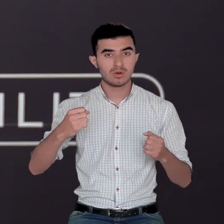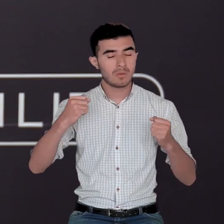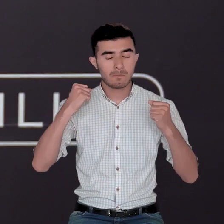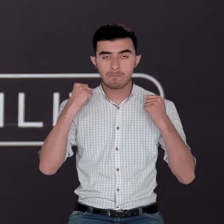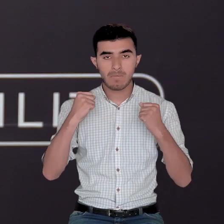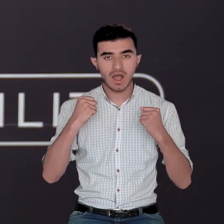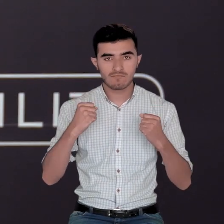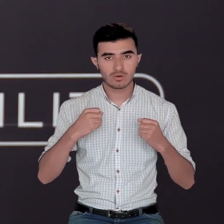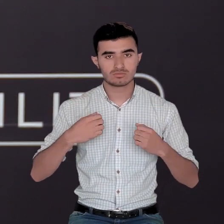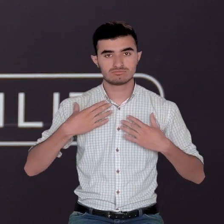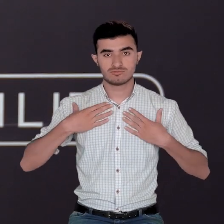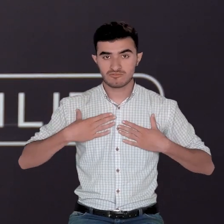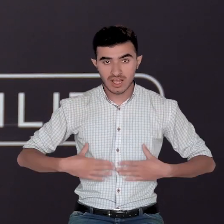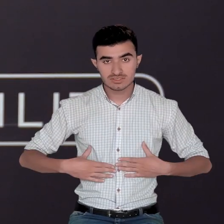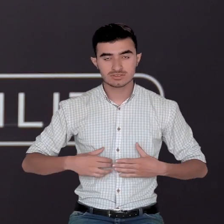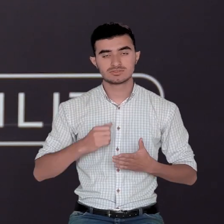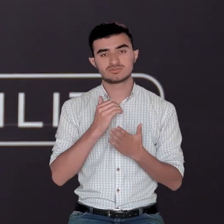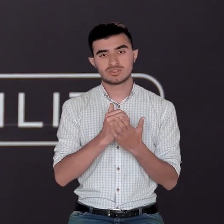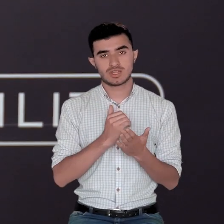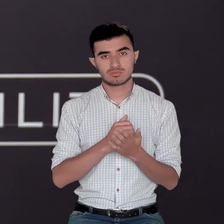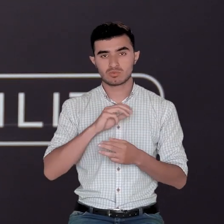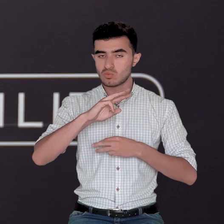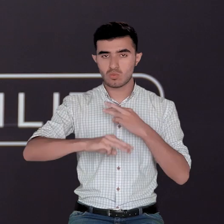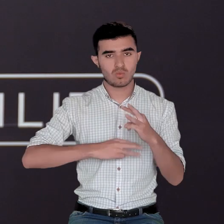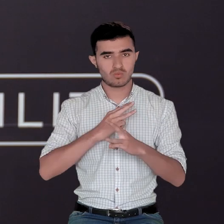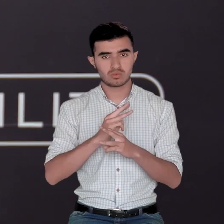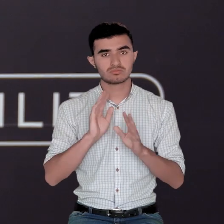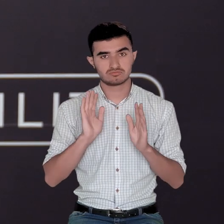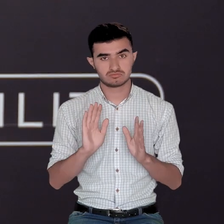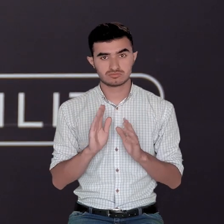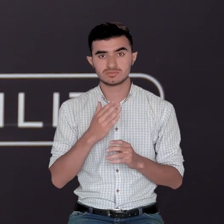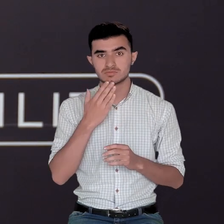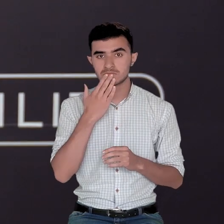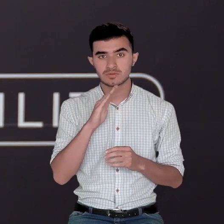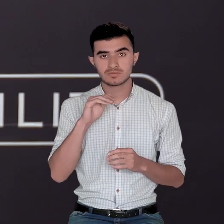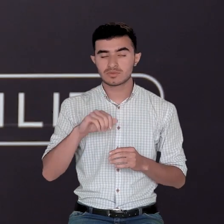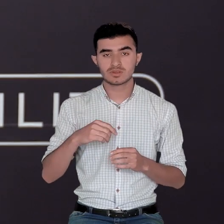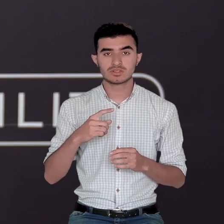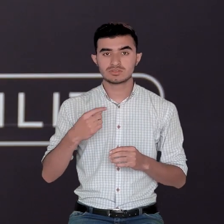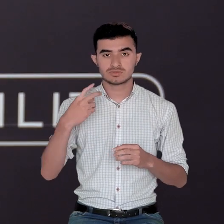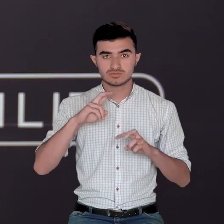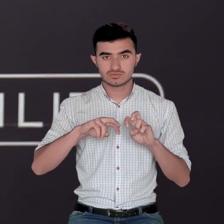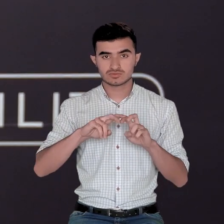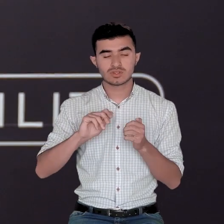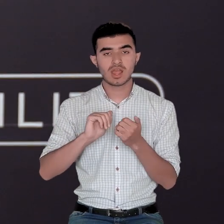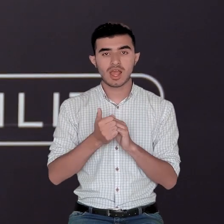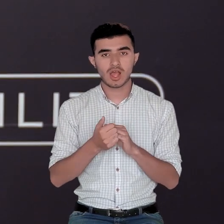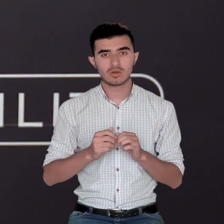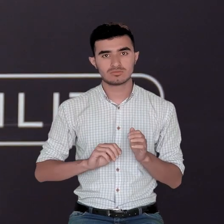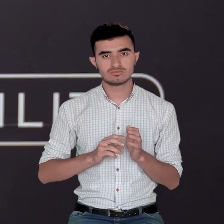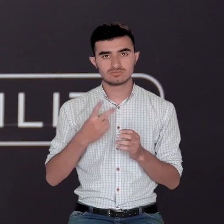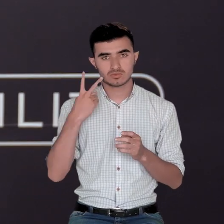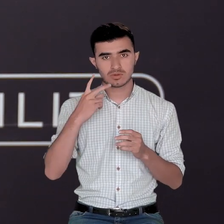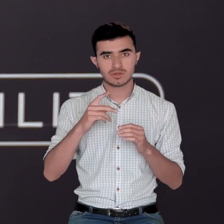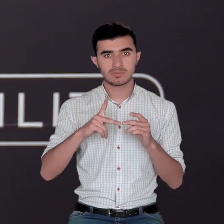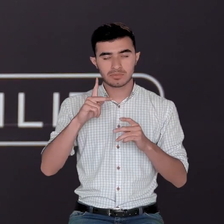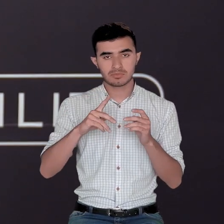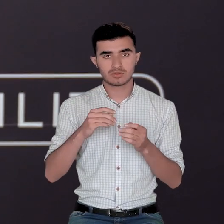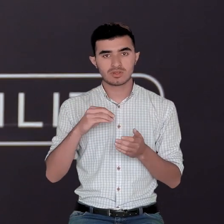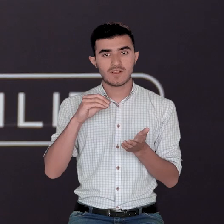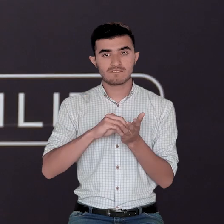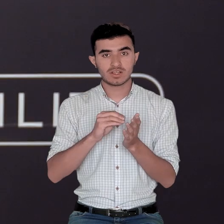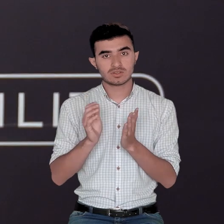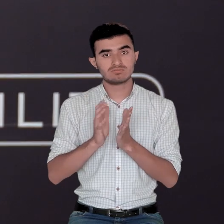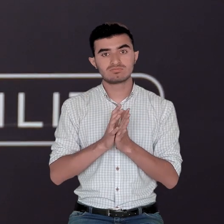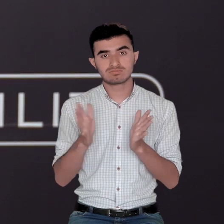powerful therapies, physical therapies in the world, and as far as the results are concerned, and has the